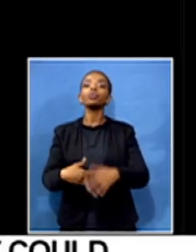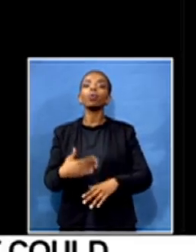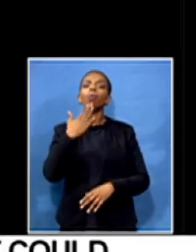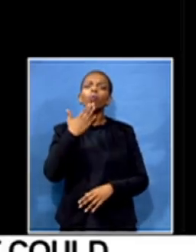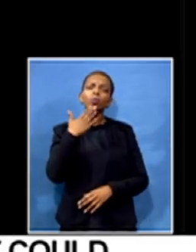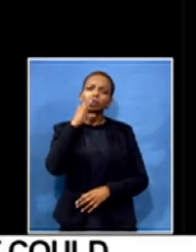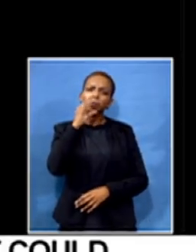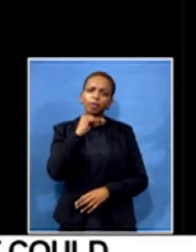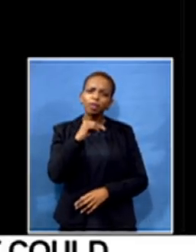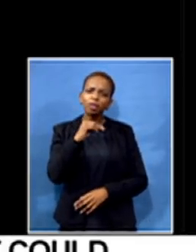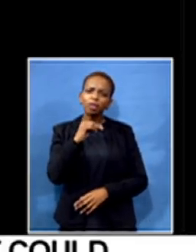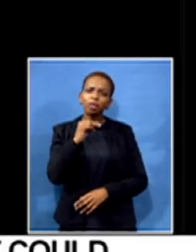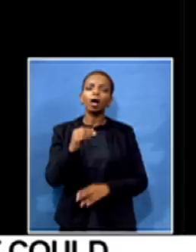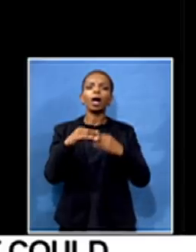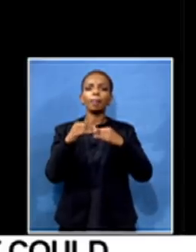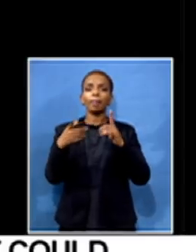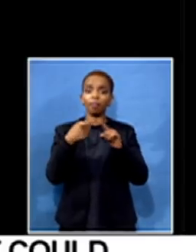It's member from KZN. Yes.